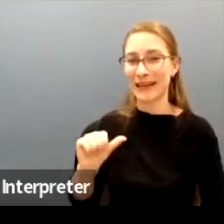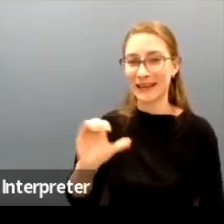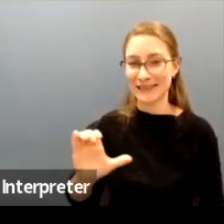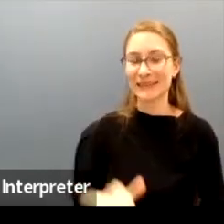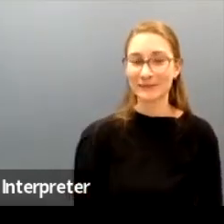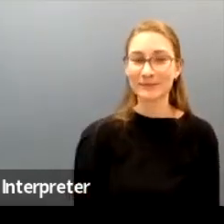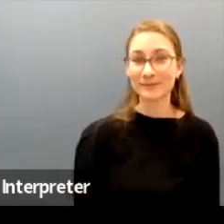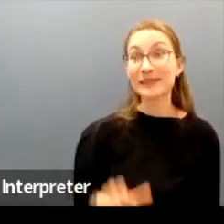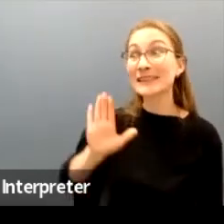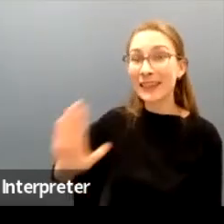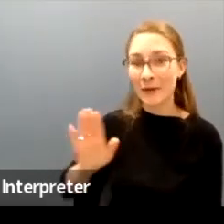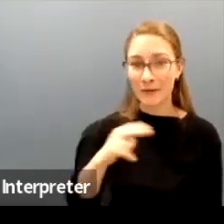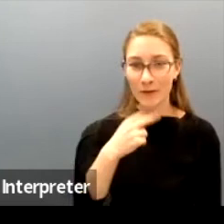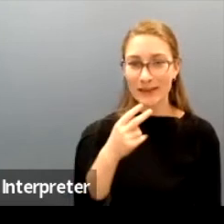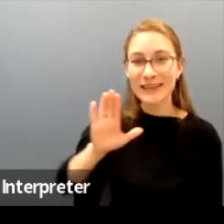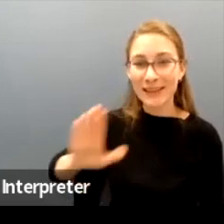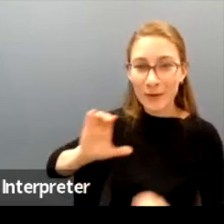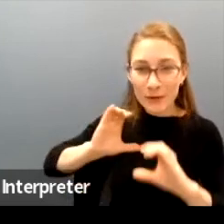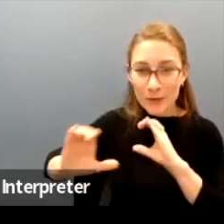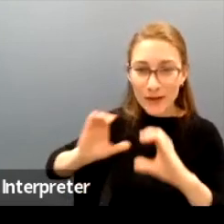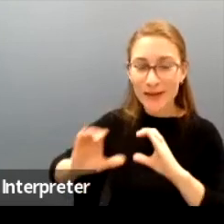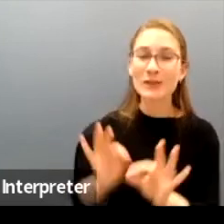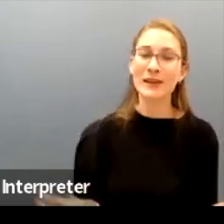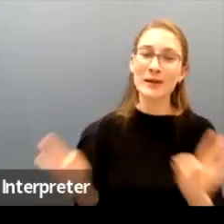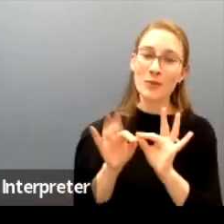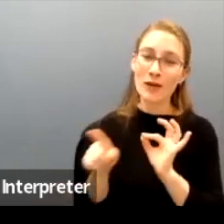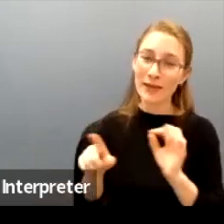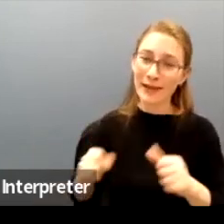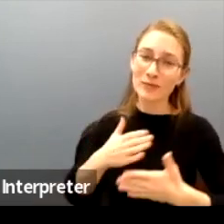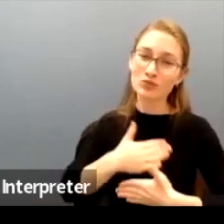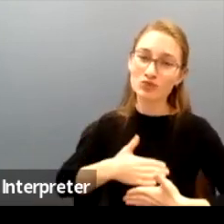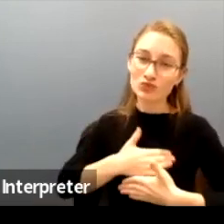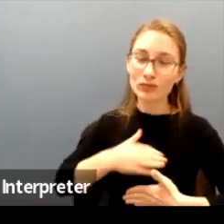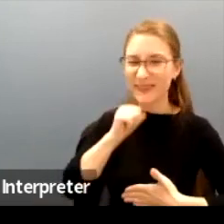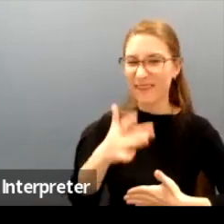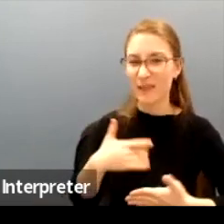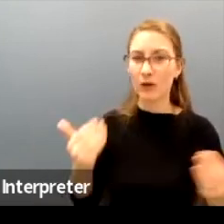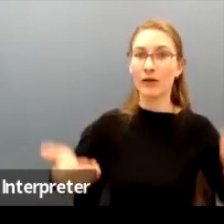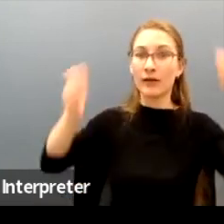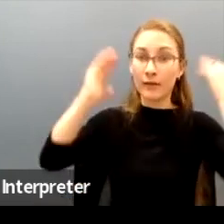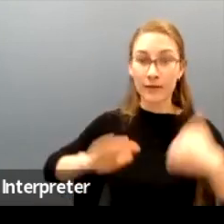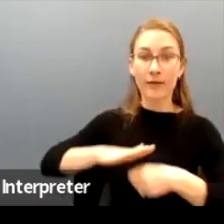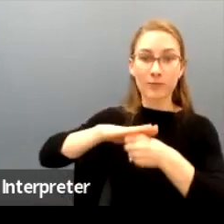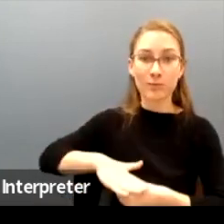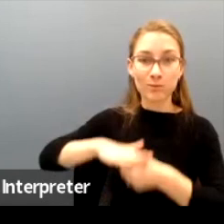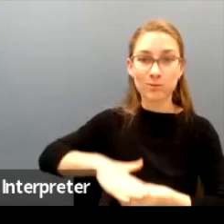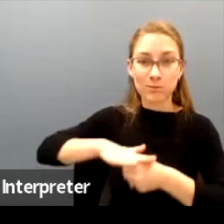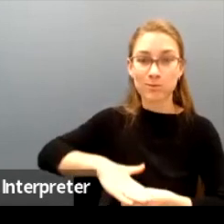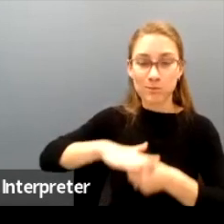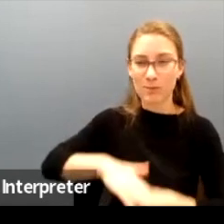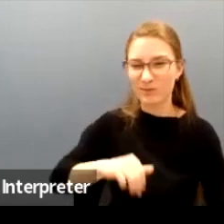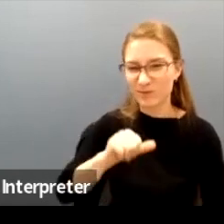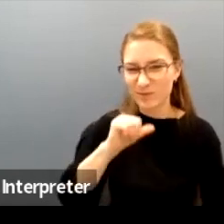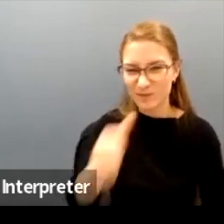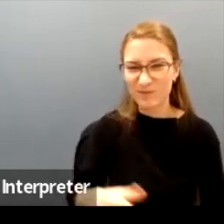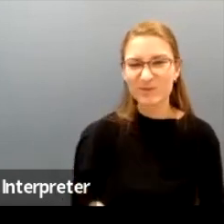their voice. This is how they're communicating. And I want to make sure that it's not a stressful, a stressor for